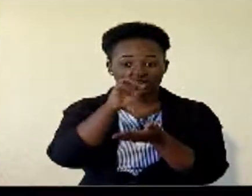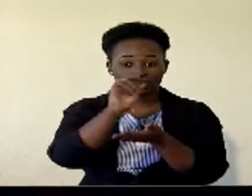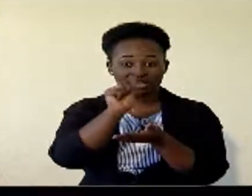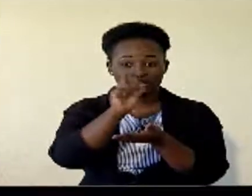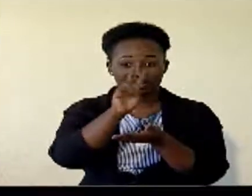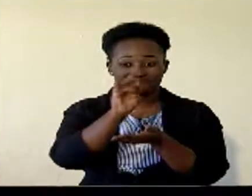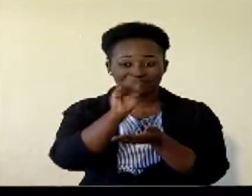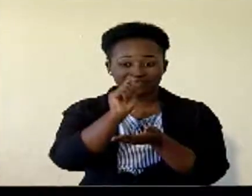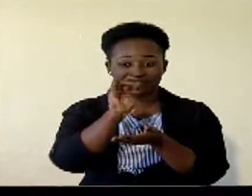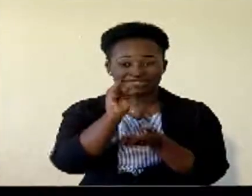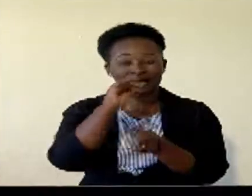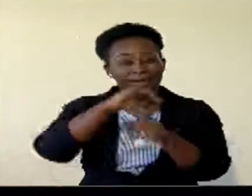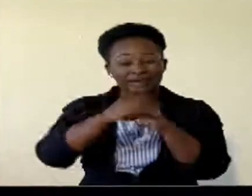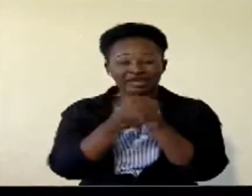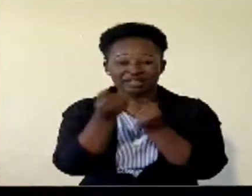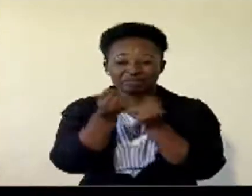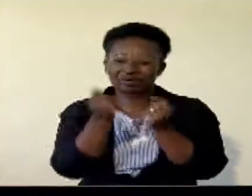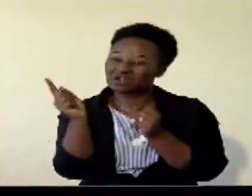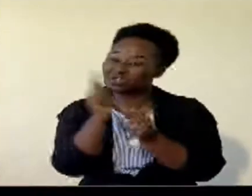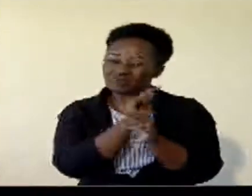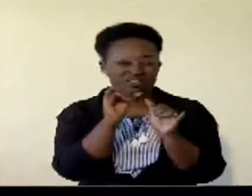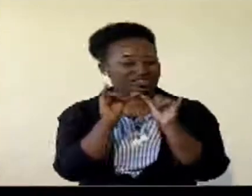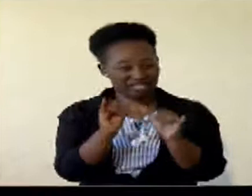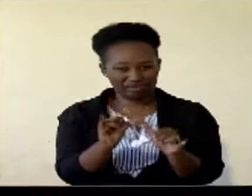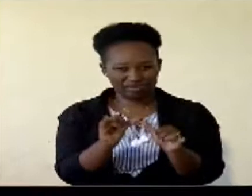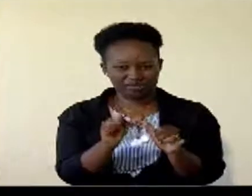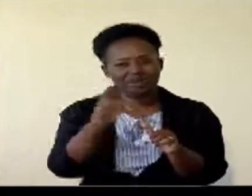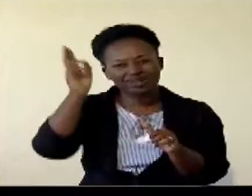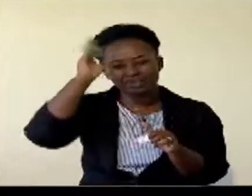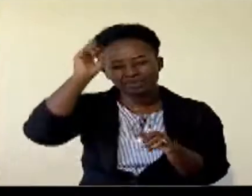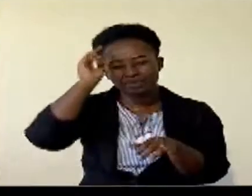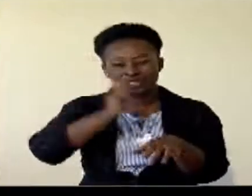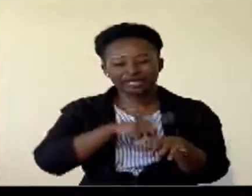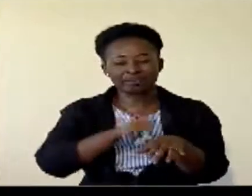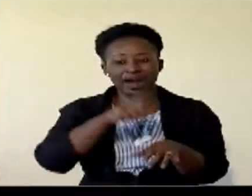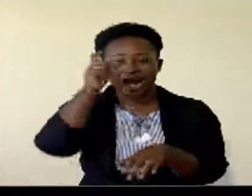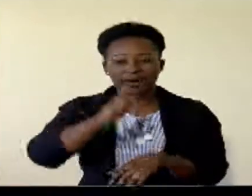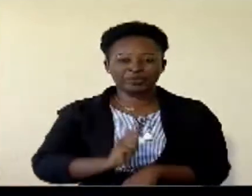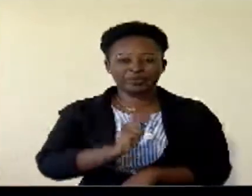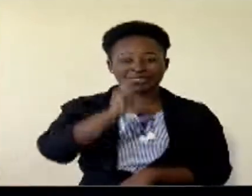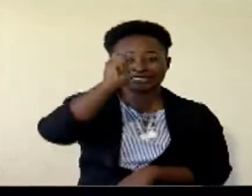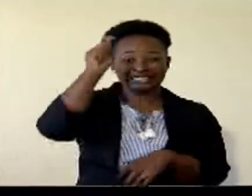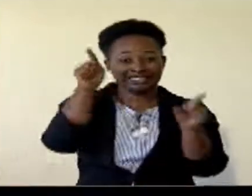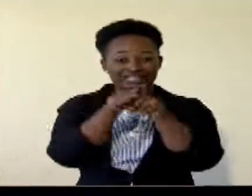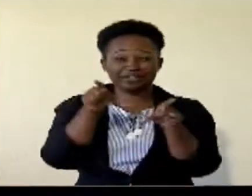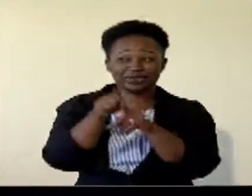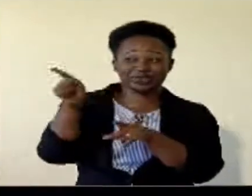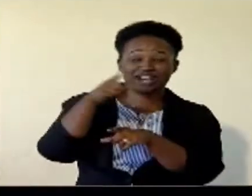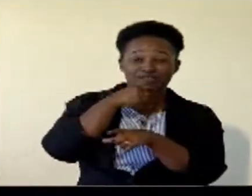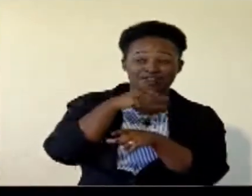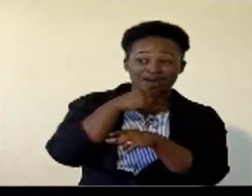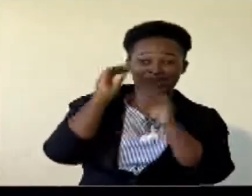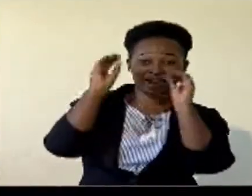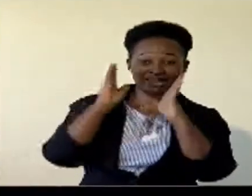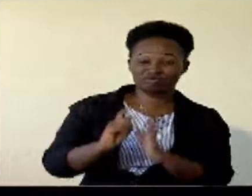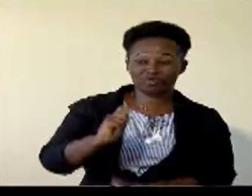car very unstable. Remember last time we said, for tall people like us, me, I'm very tall,